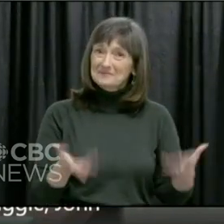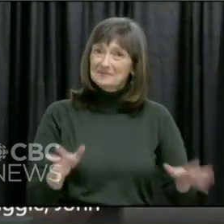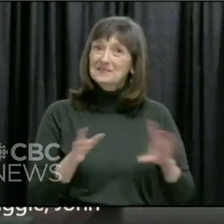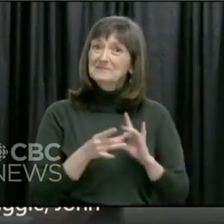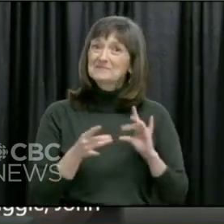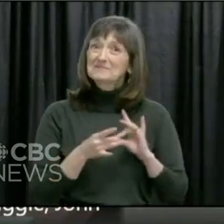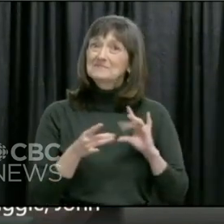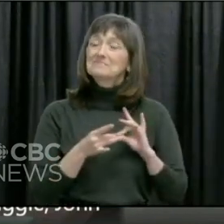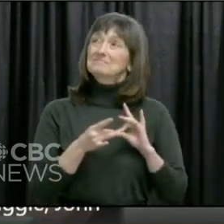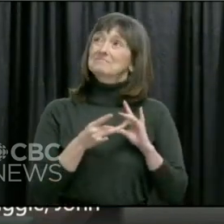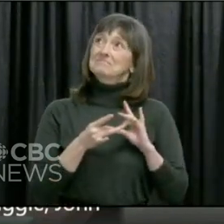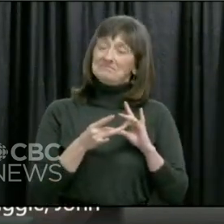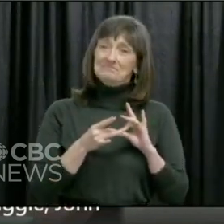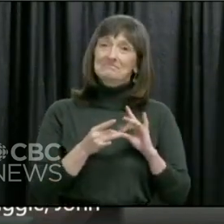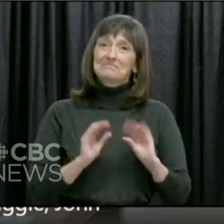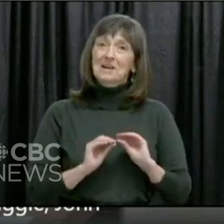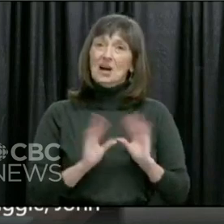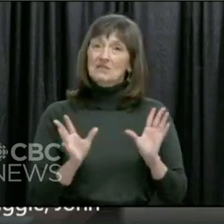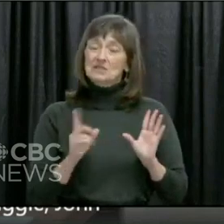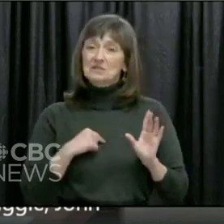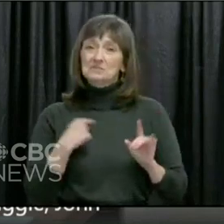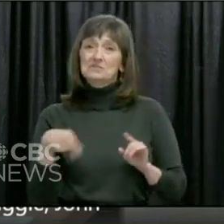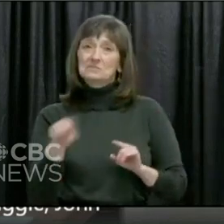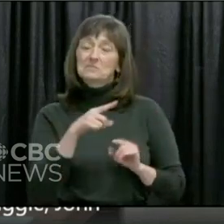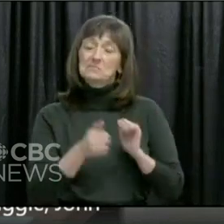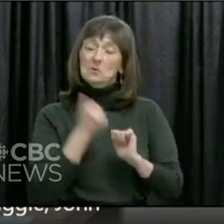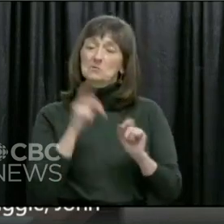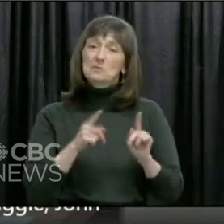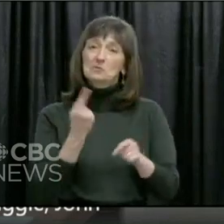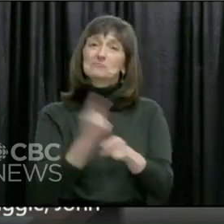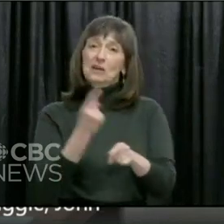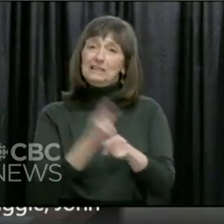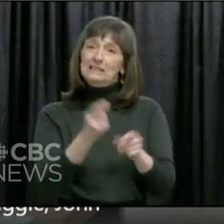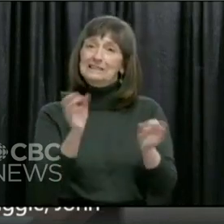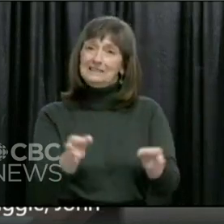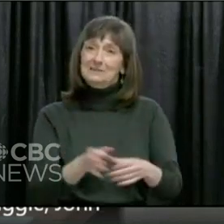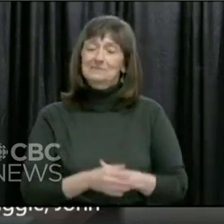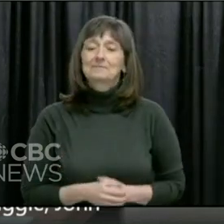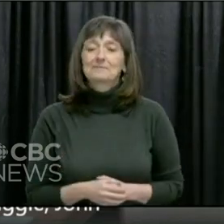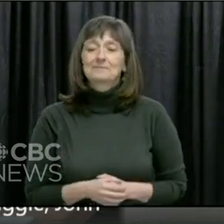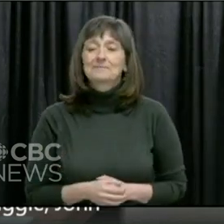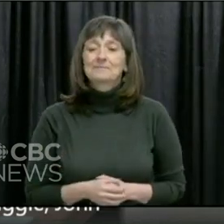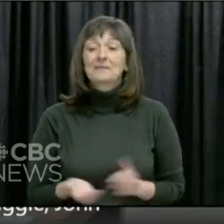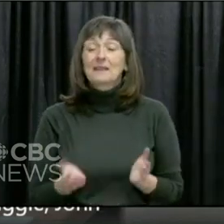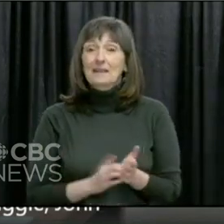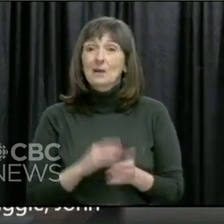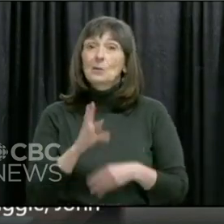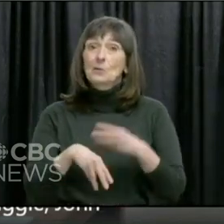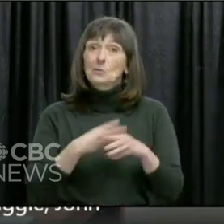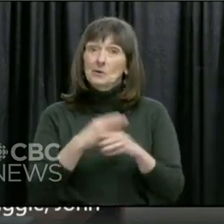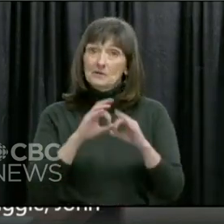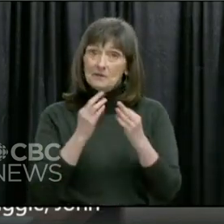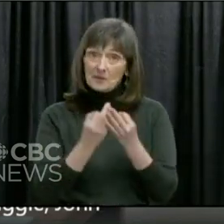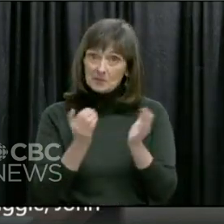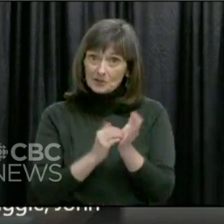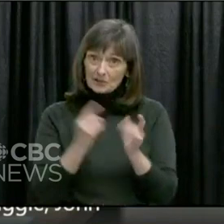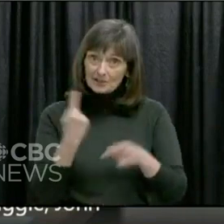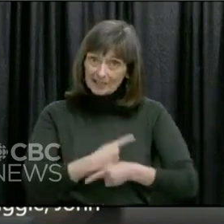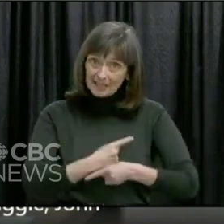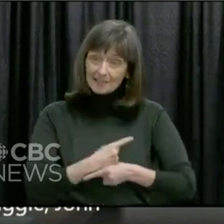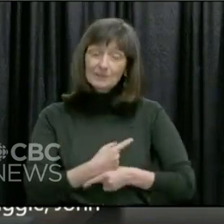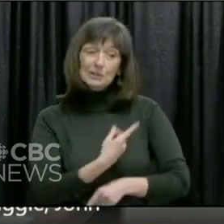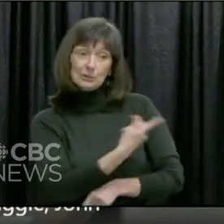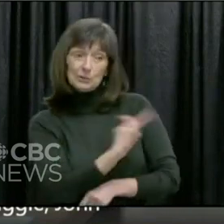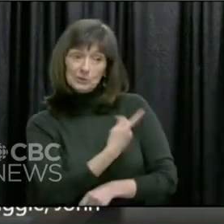are, by and large, doing things right. Again, it is World Family Doctors Day, and the Premier and Dr.